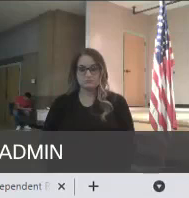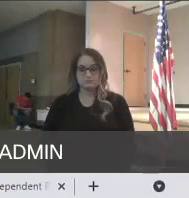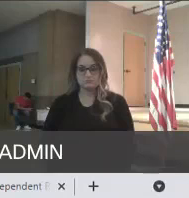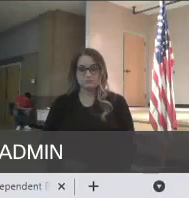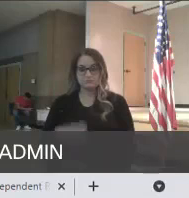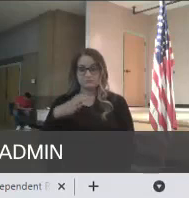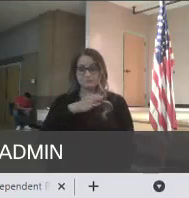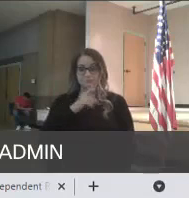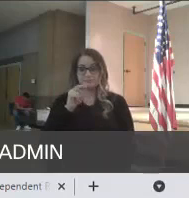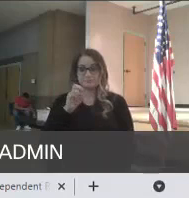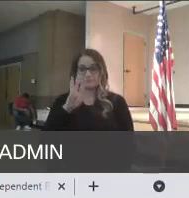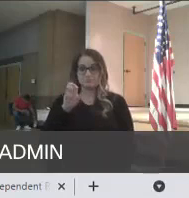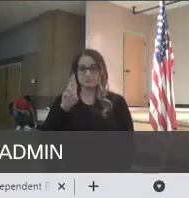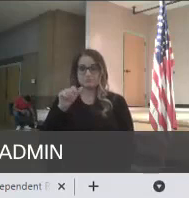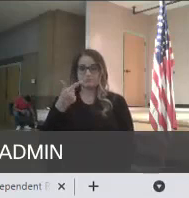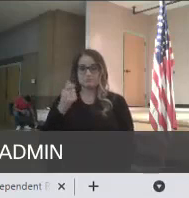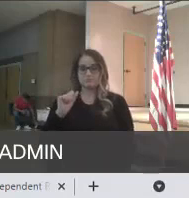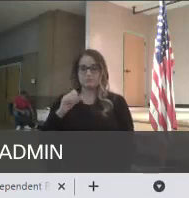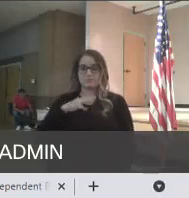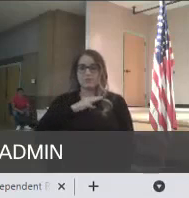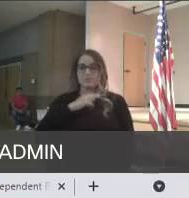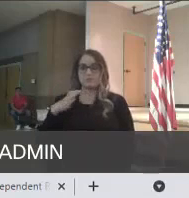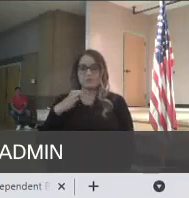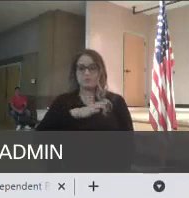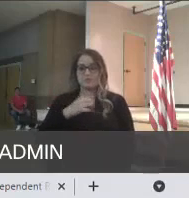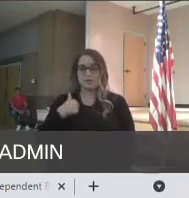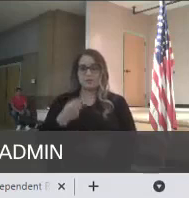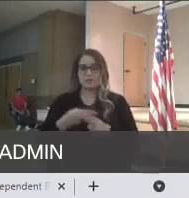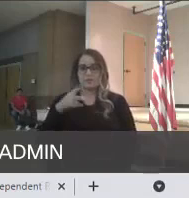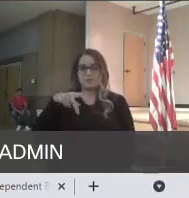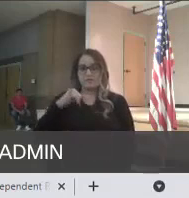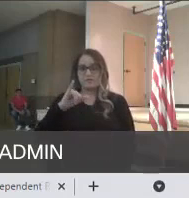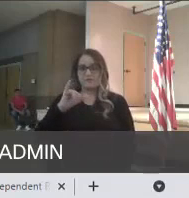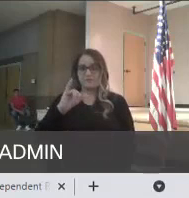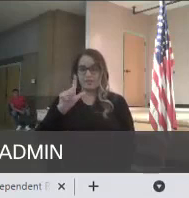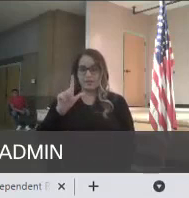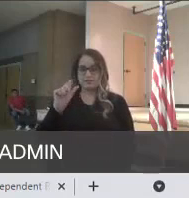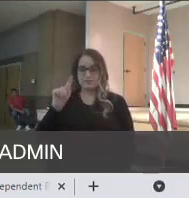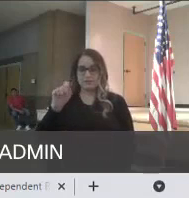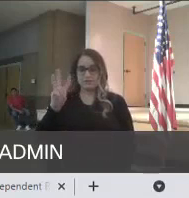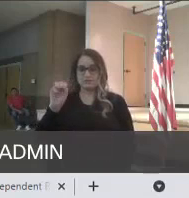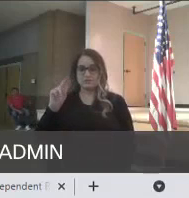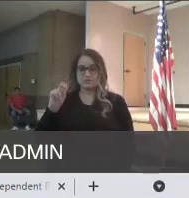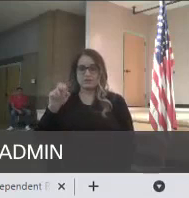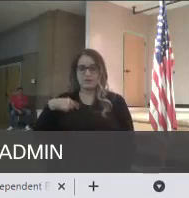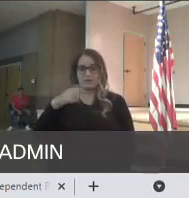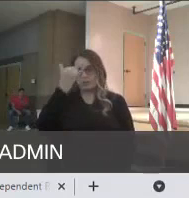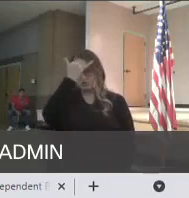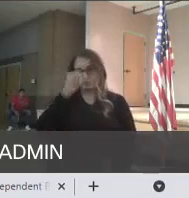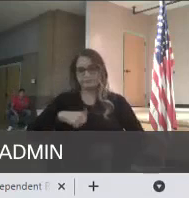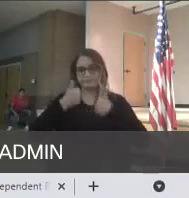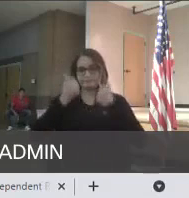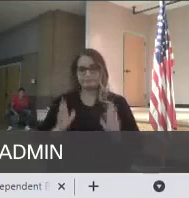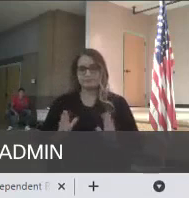Chairman Newberg and members of the commission, my name is Phil Townsend, and I'm a Yuma resident. Thank you for this opportunity